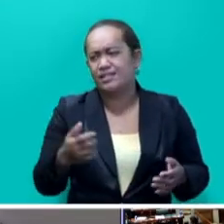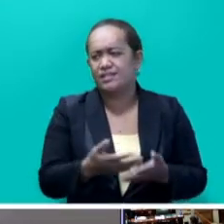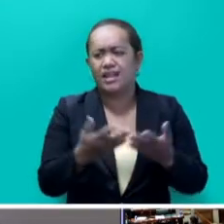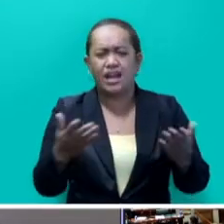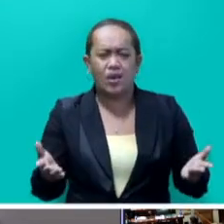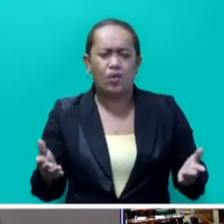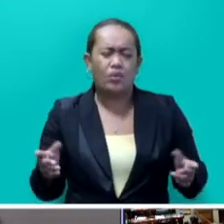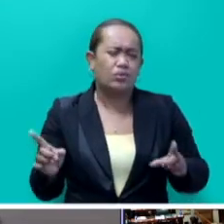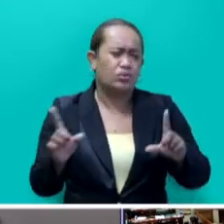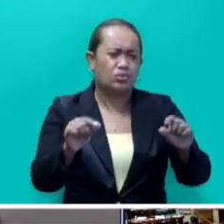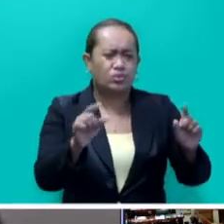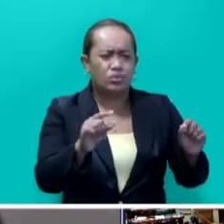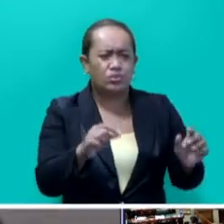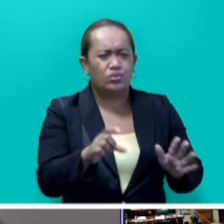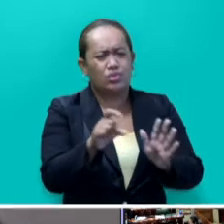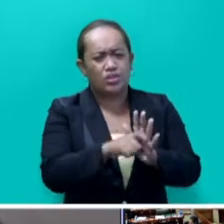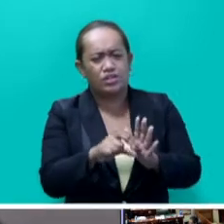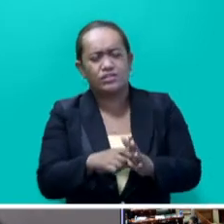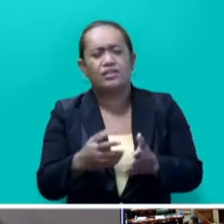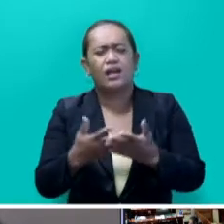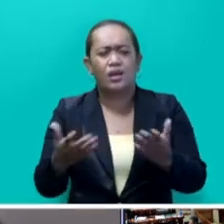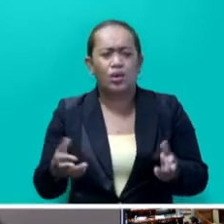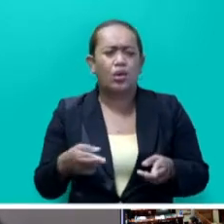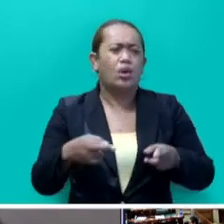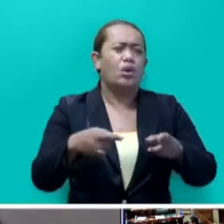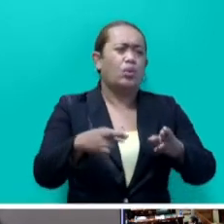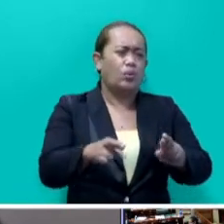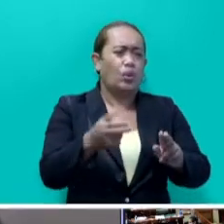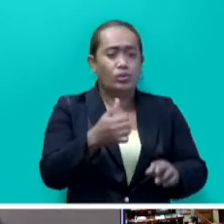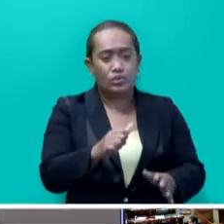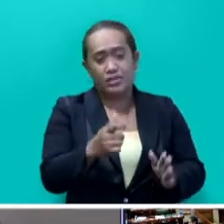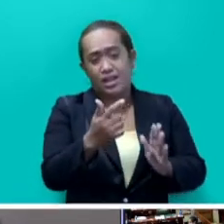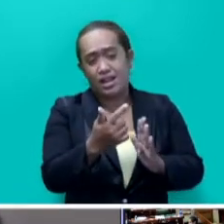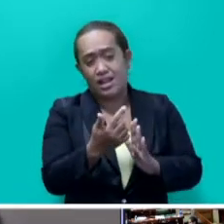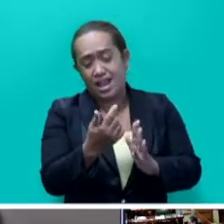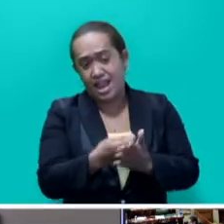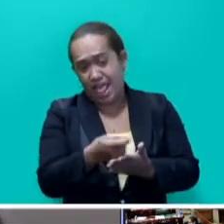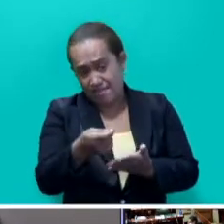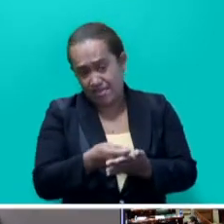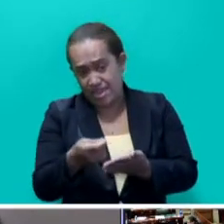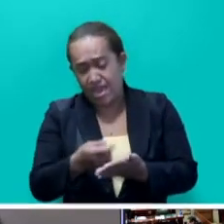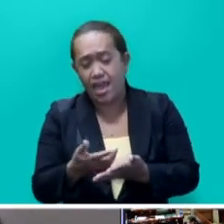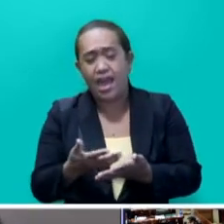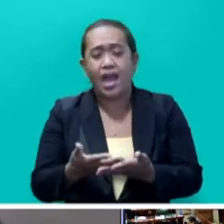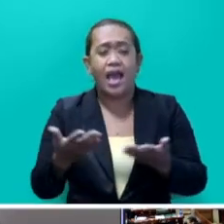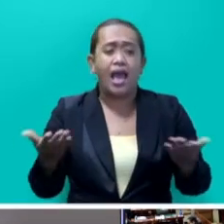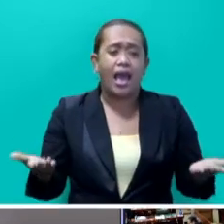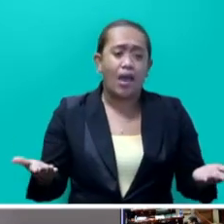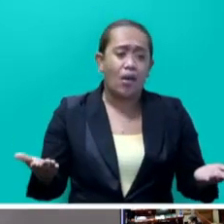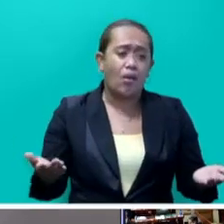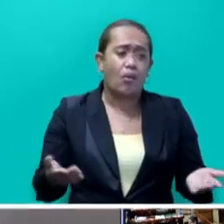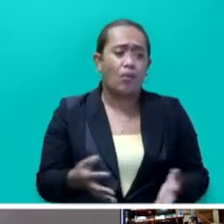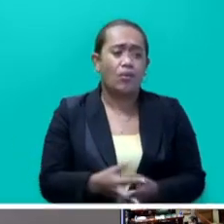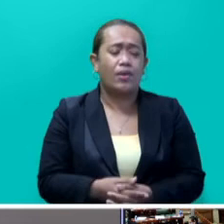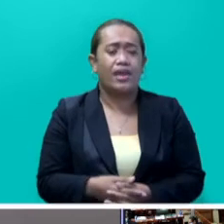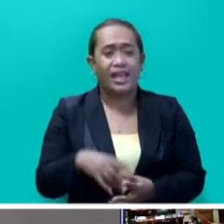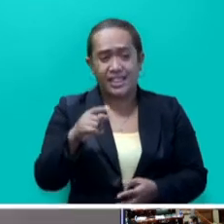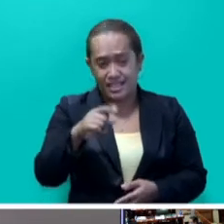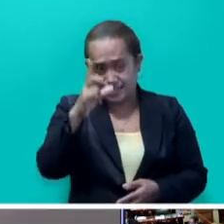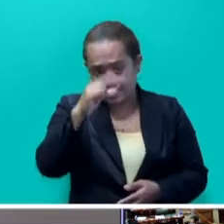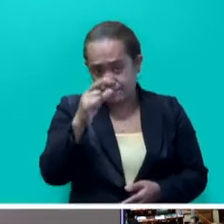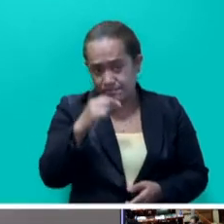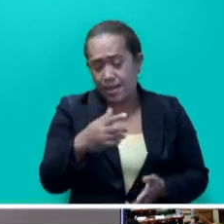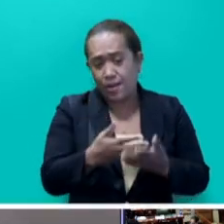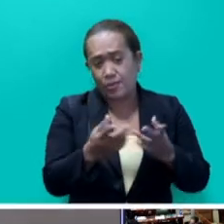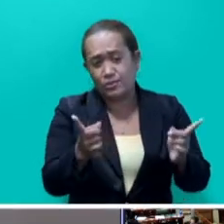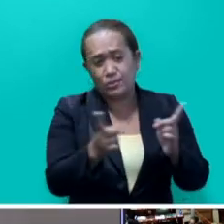or fees, including the road user levy and the ACCF levy, for that period that the vehicle has not been on road. This is enabled by amending